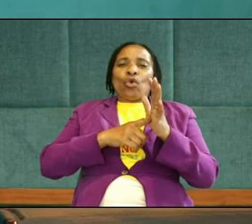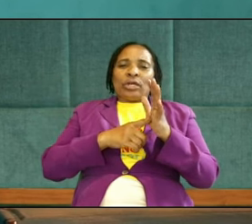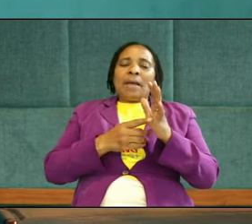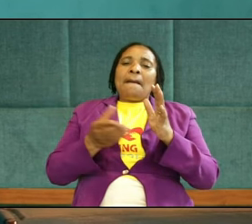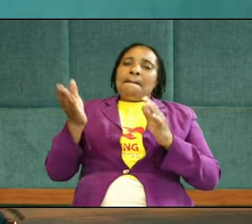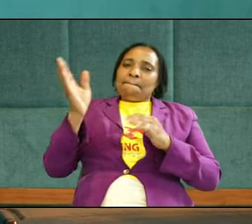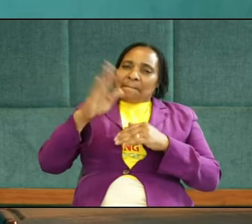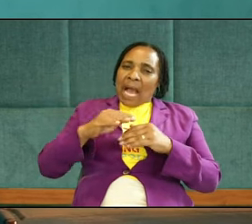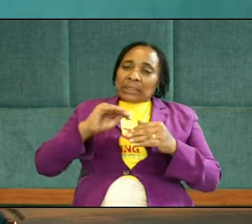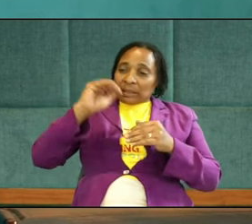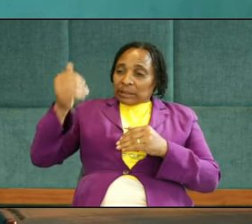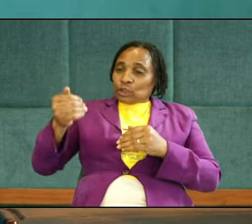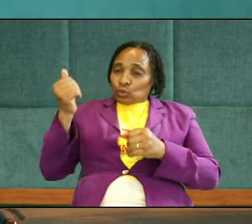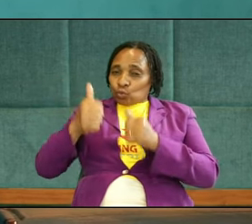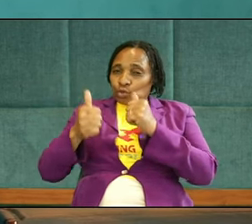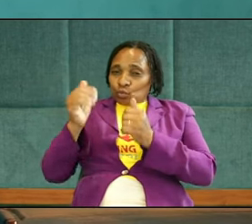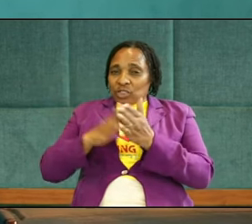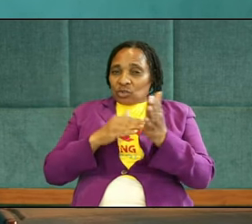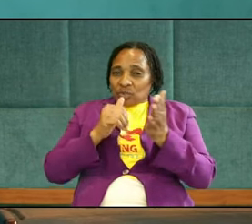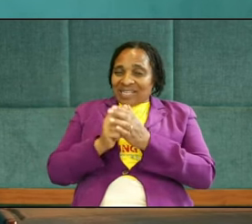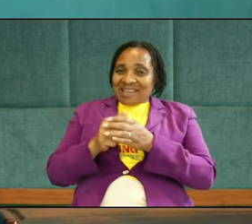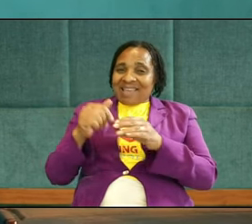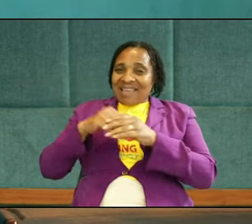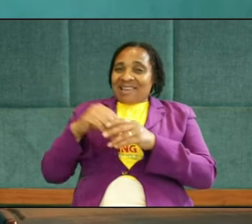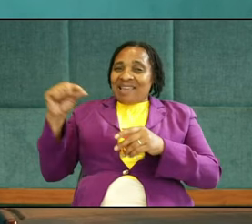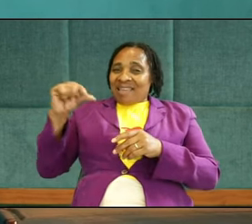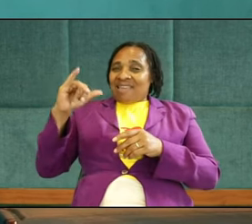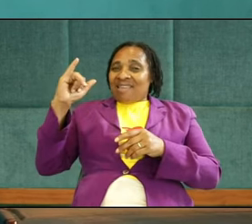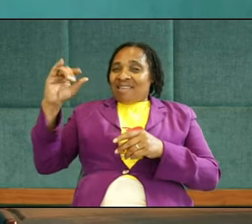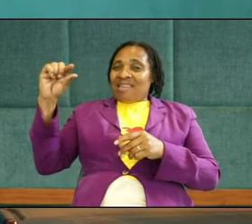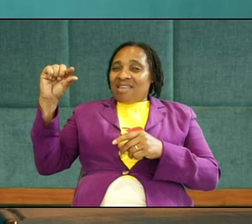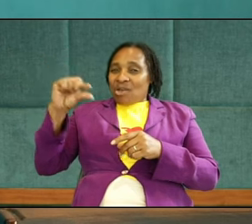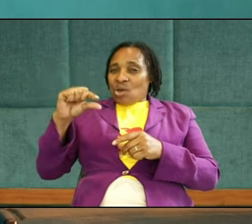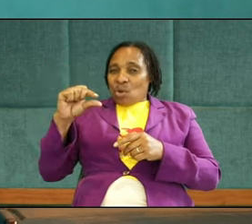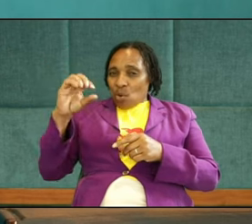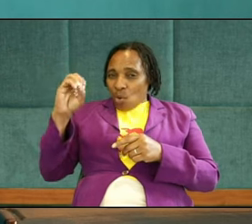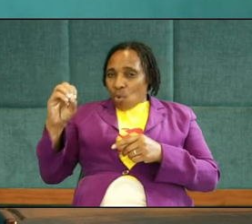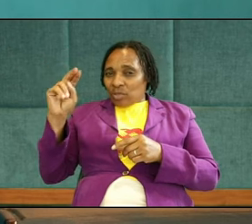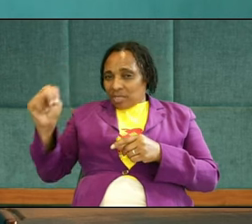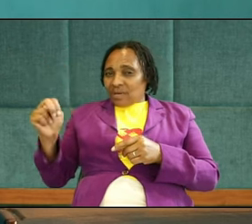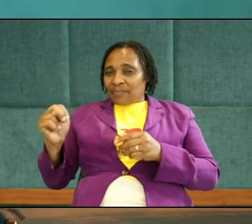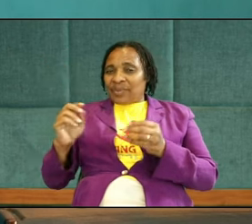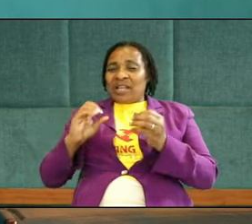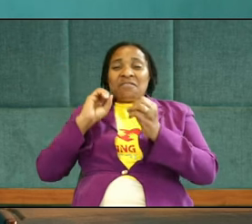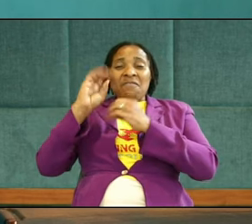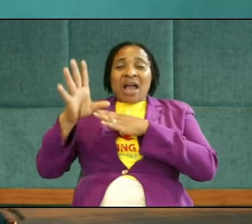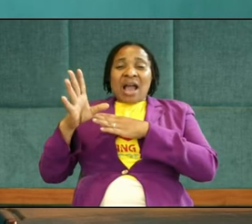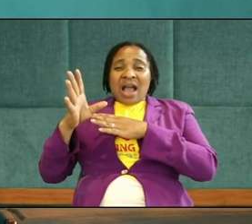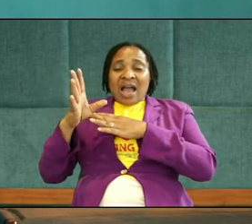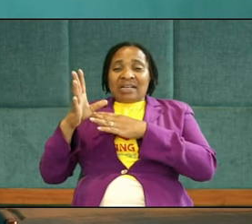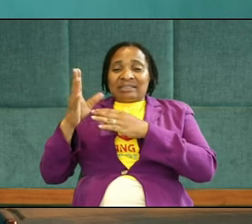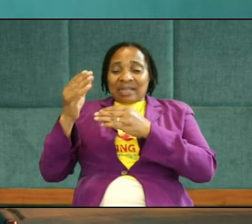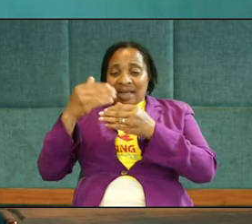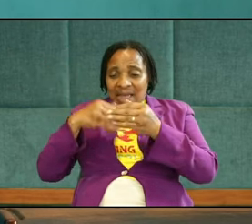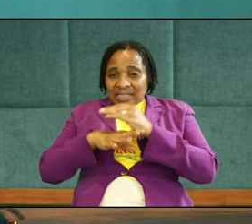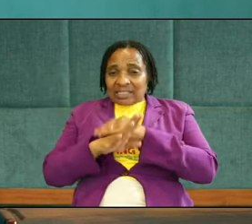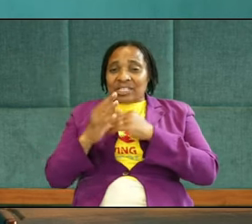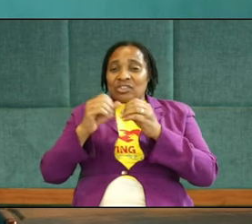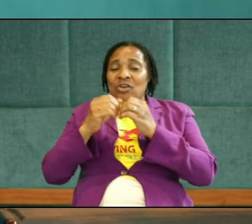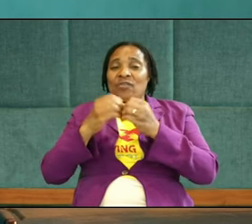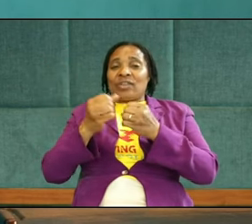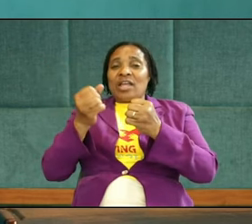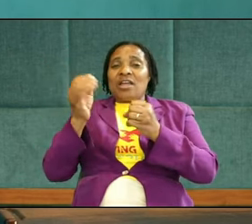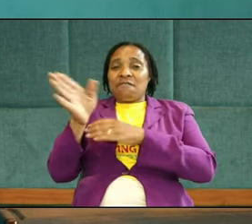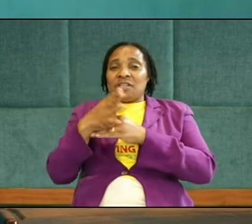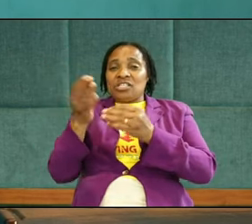destroyed in the west of Gihon Spring in the valley, as far as the entrance of the fish gate and encircling the